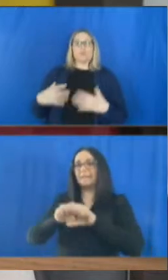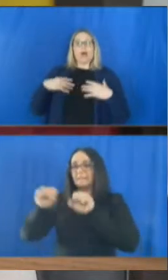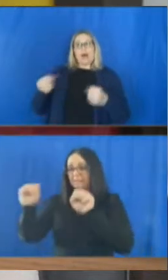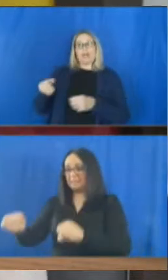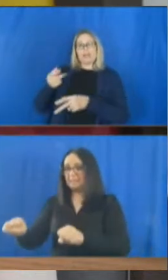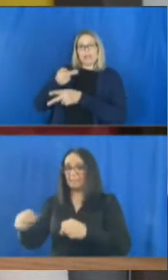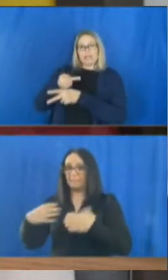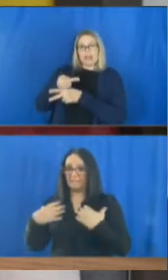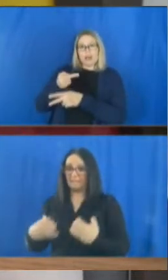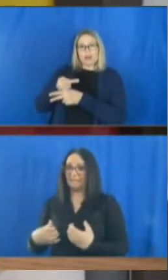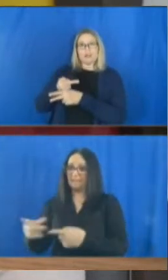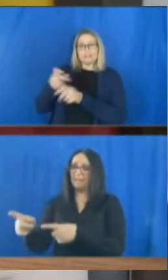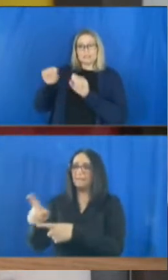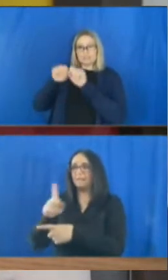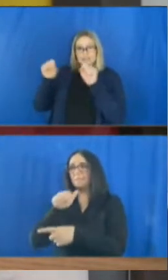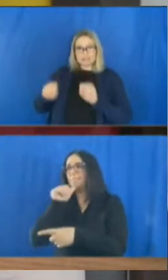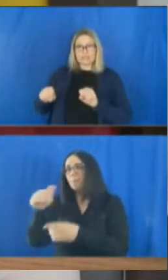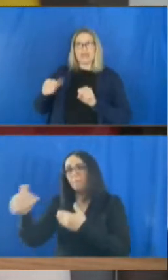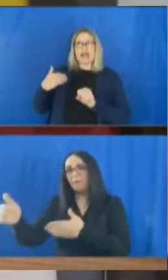beaucoup.